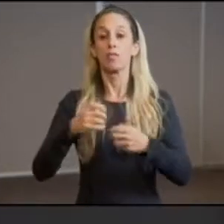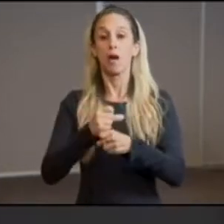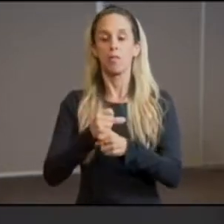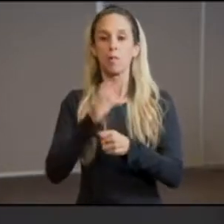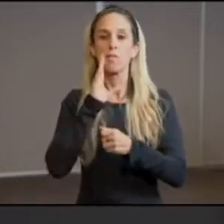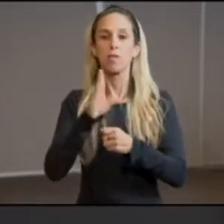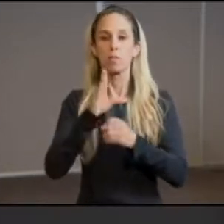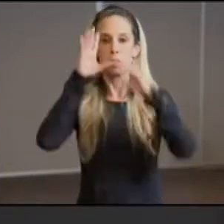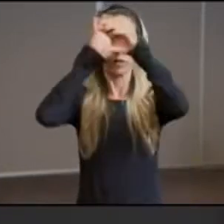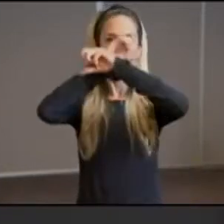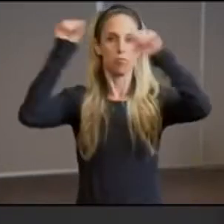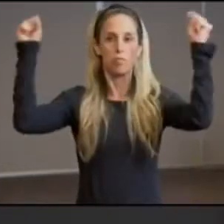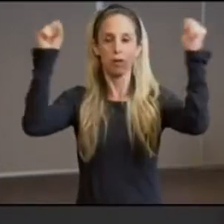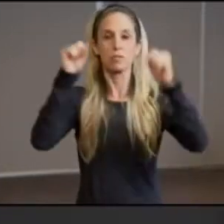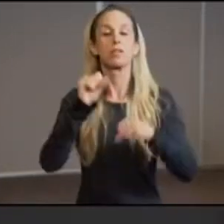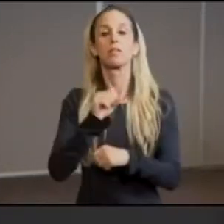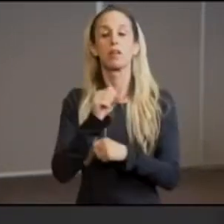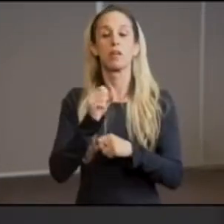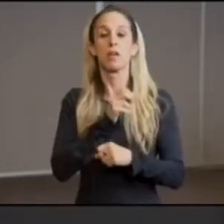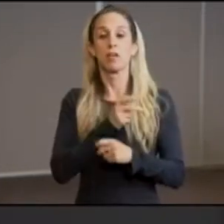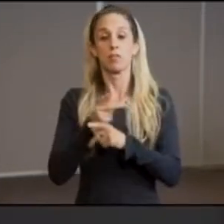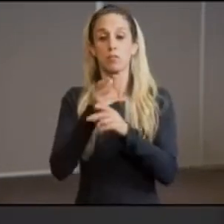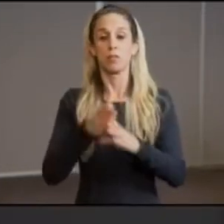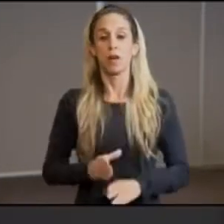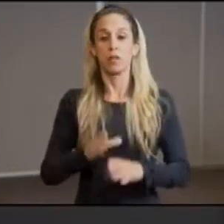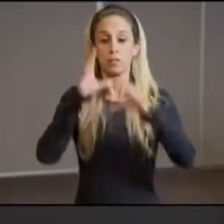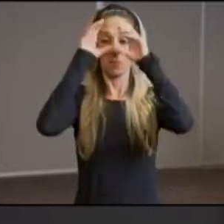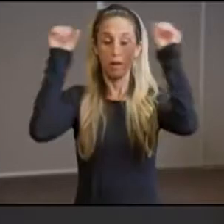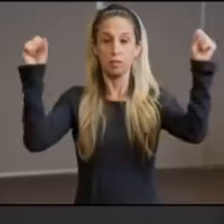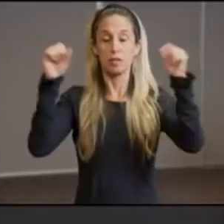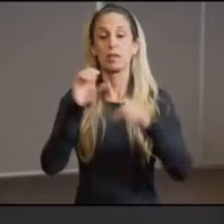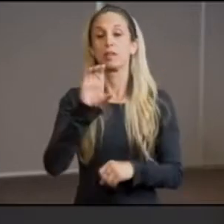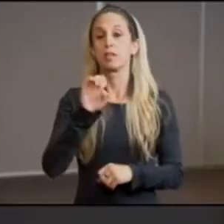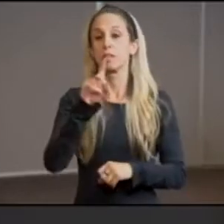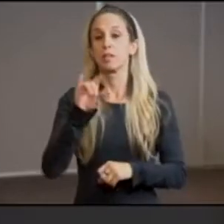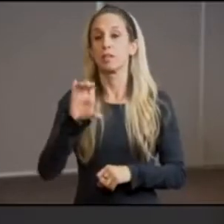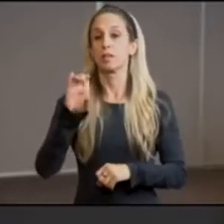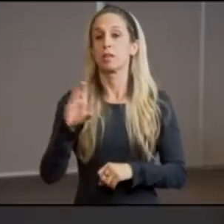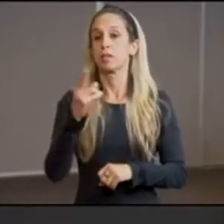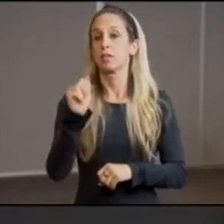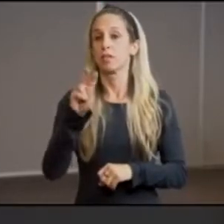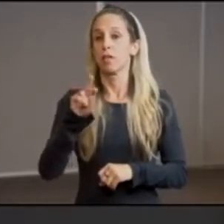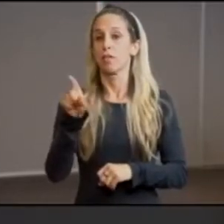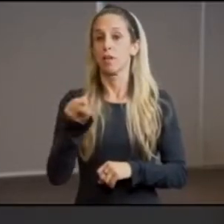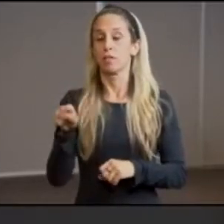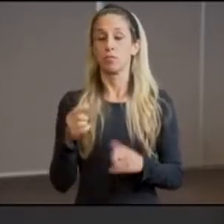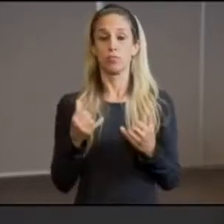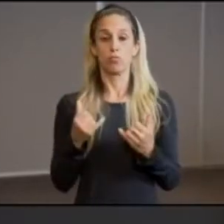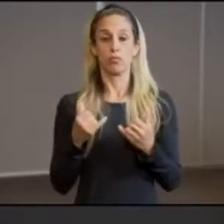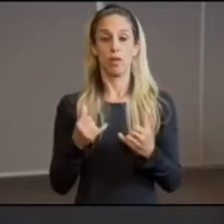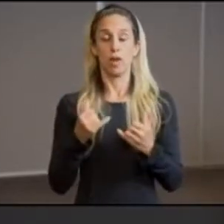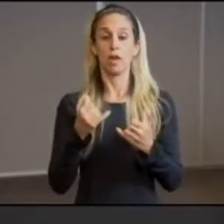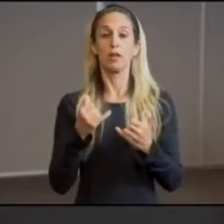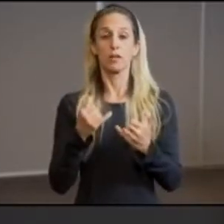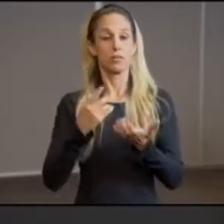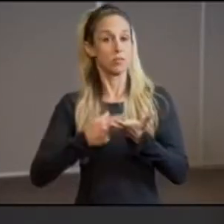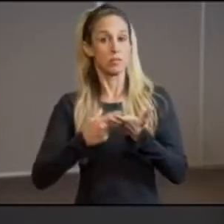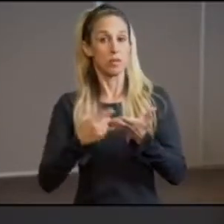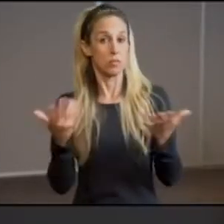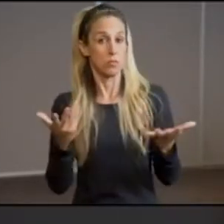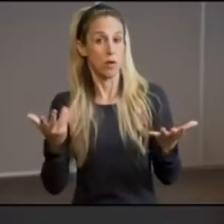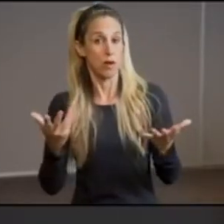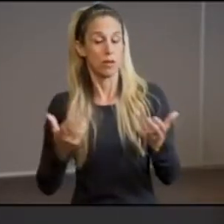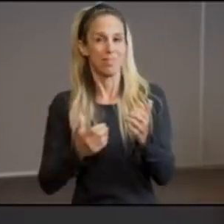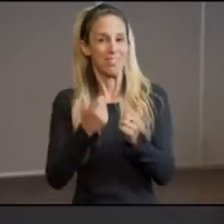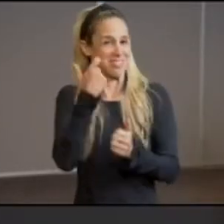of the Board of Supervisors, President Cindy Chavez. We are here today to address the